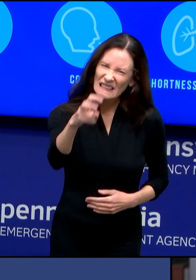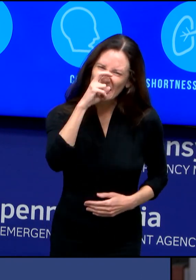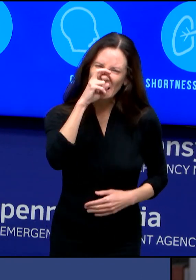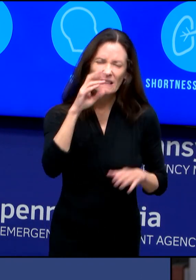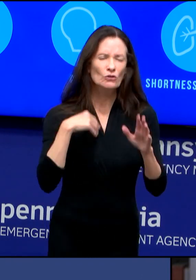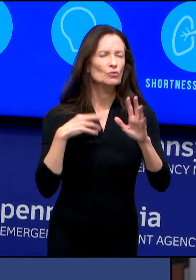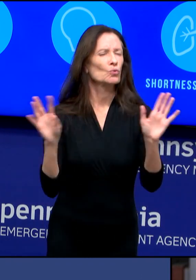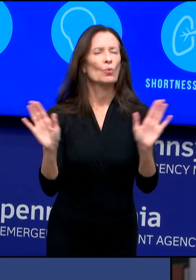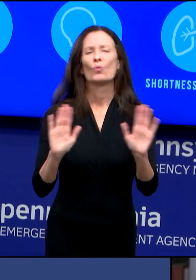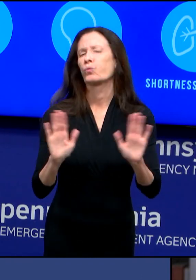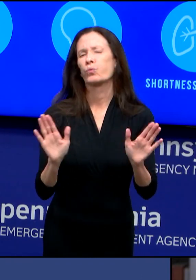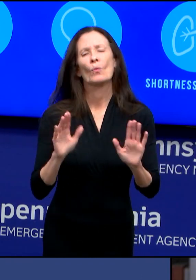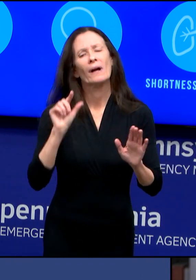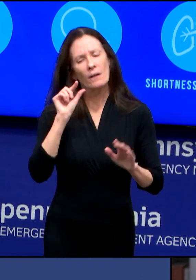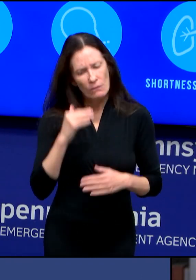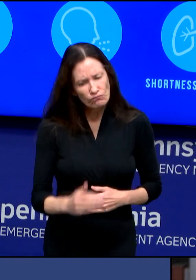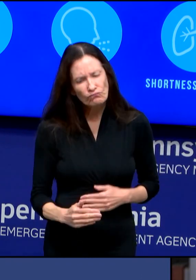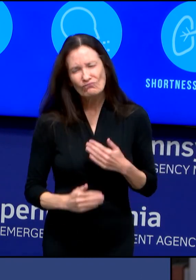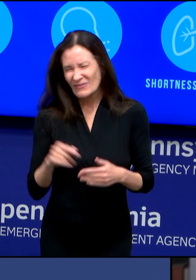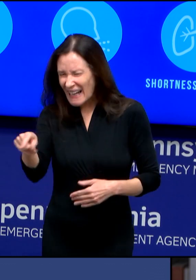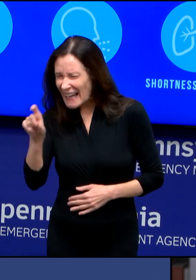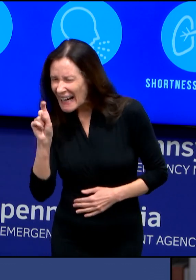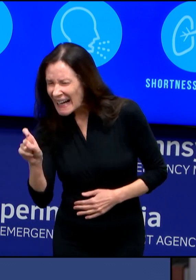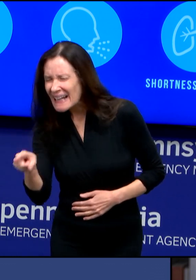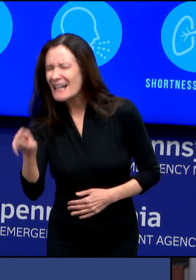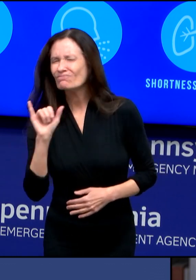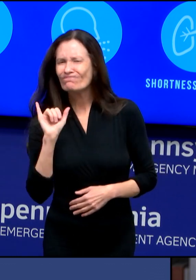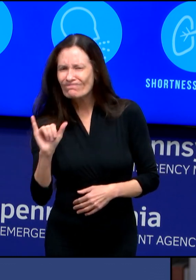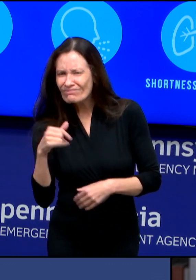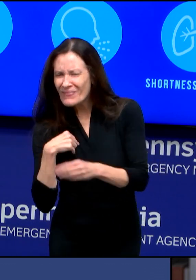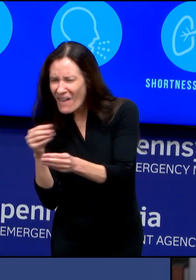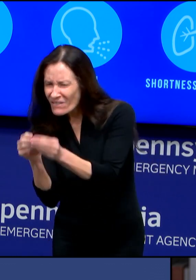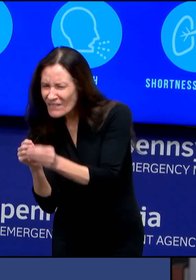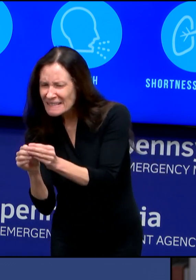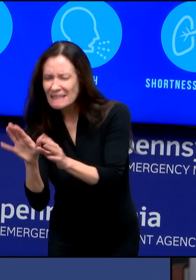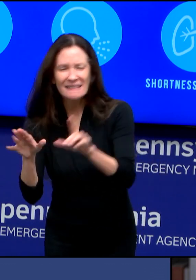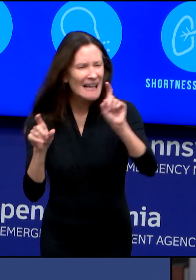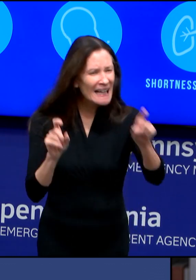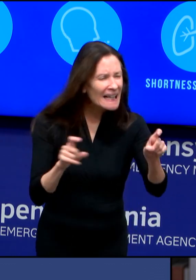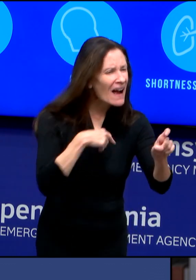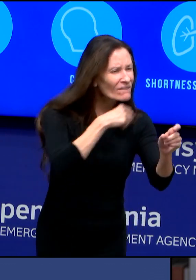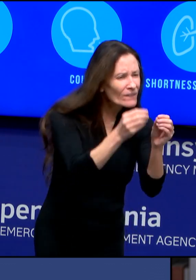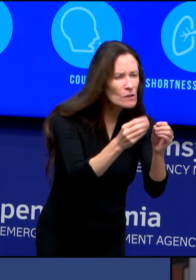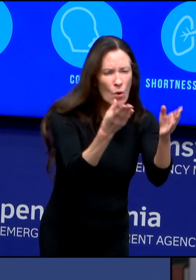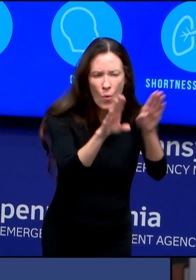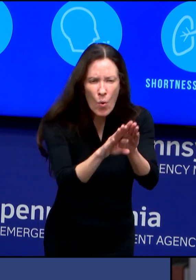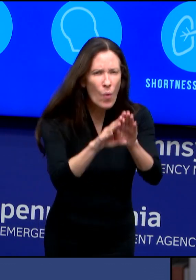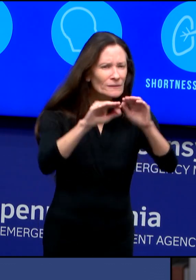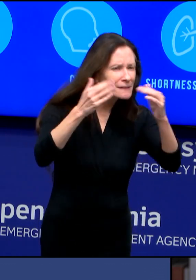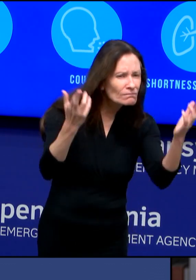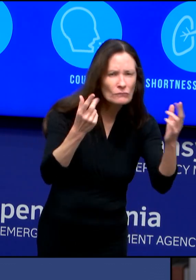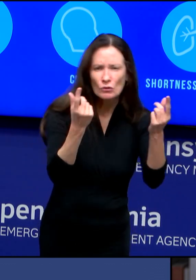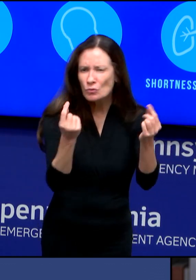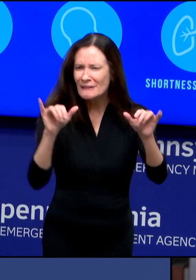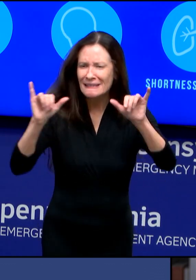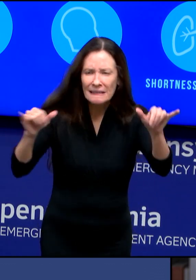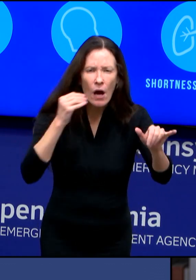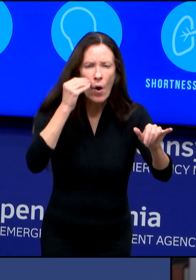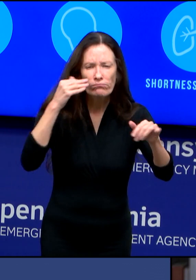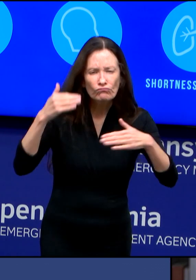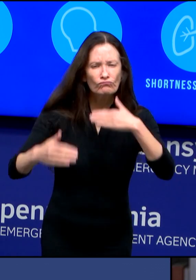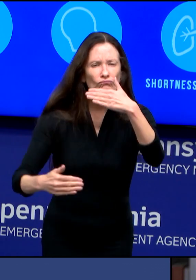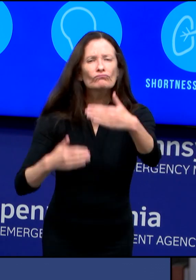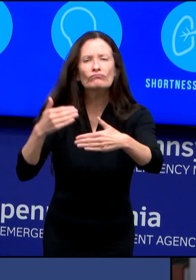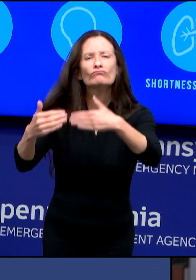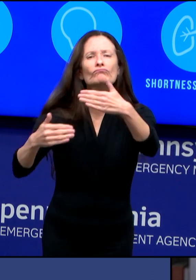on the areas that really need it. And if we do and we're successful in this, then we won't have to spread